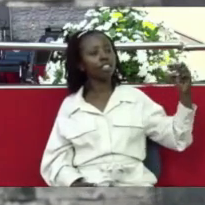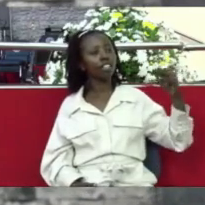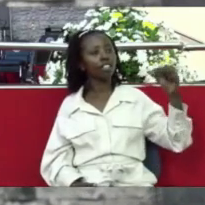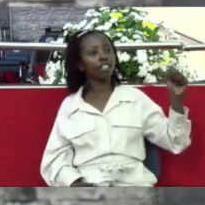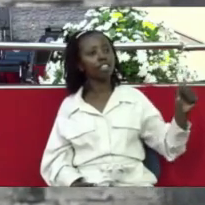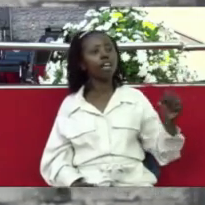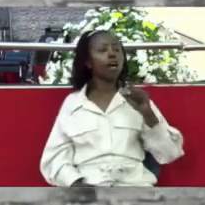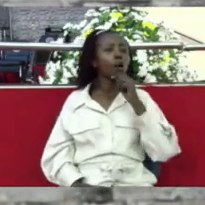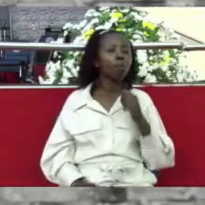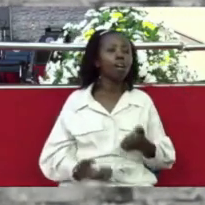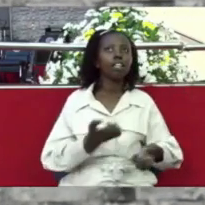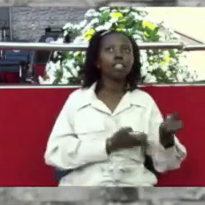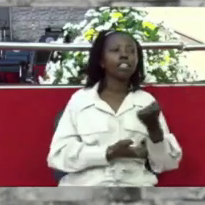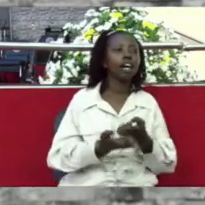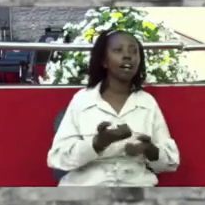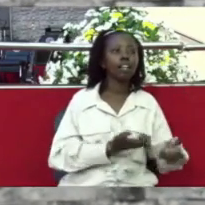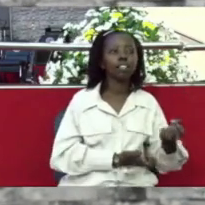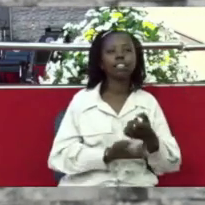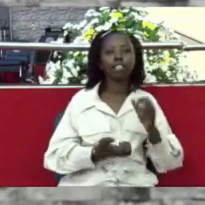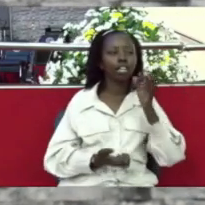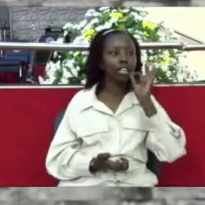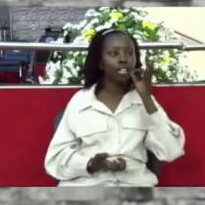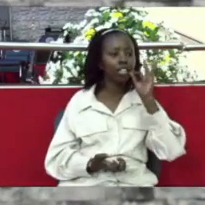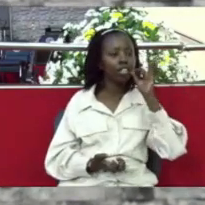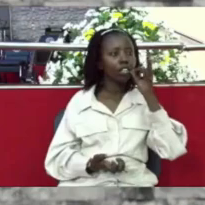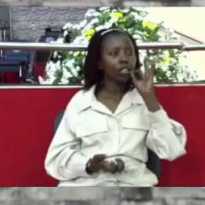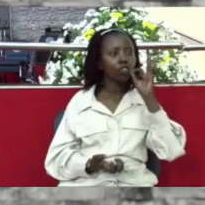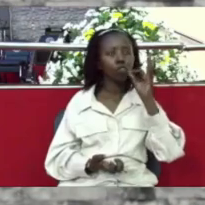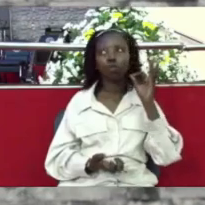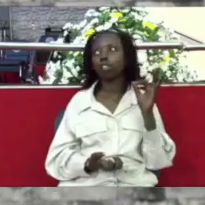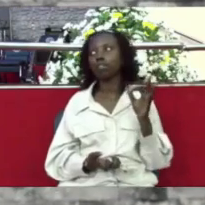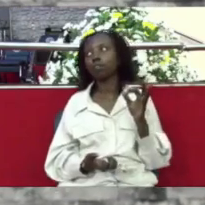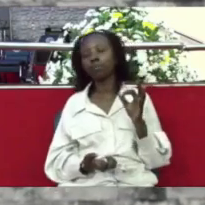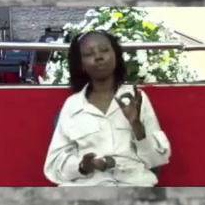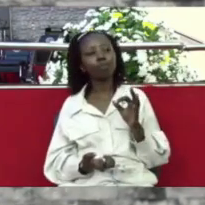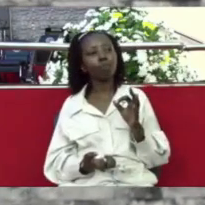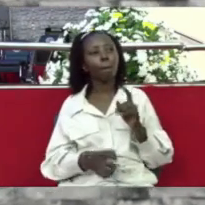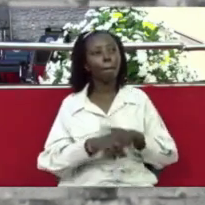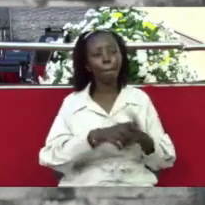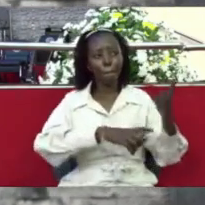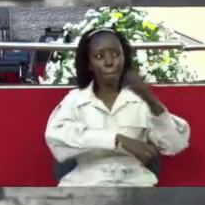fruits just on a little a piece of plastic. He would sell fruits during the day.